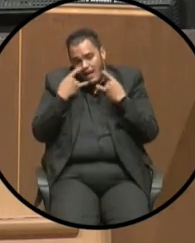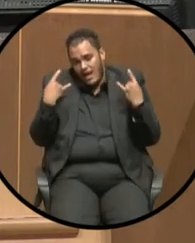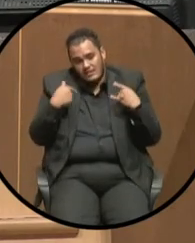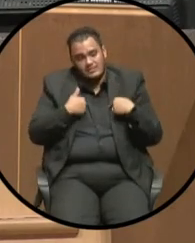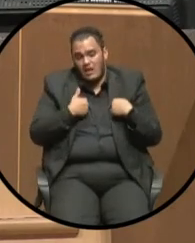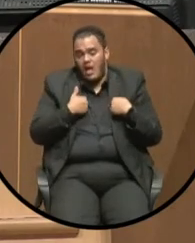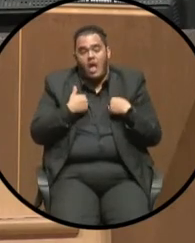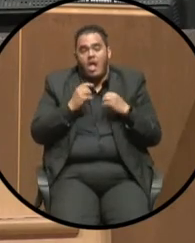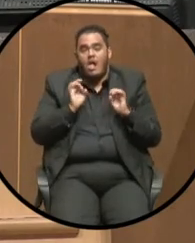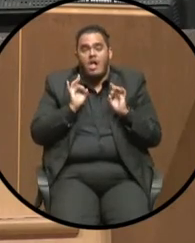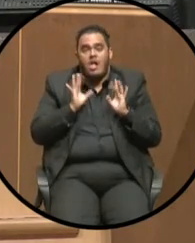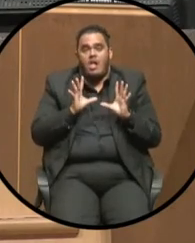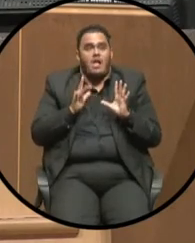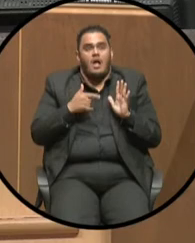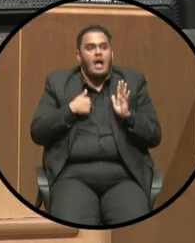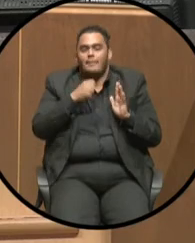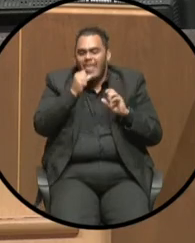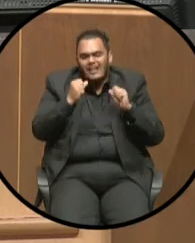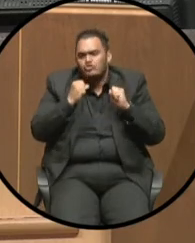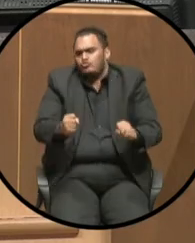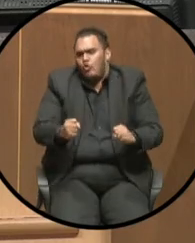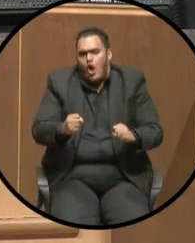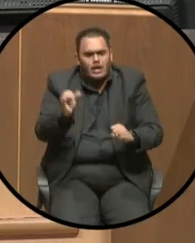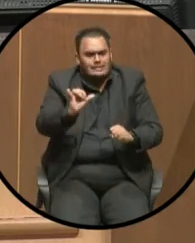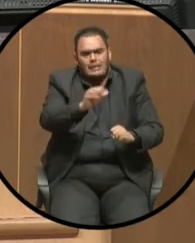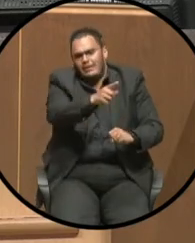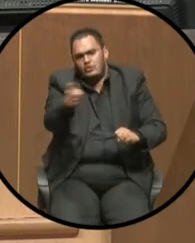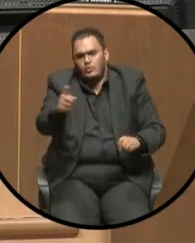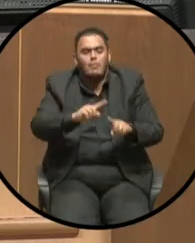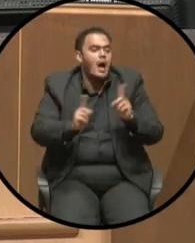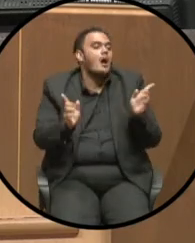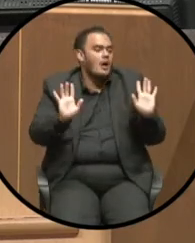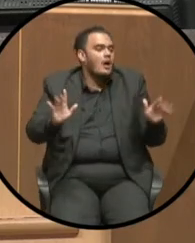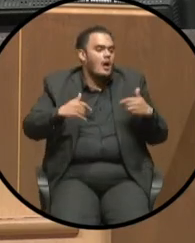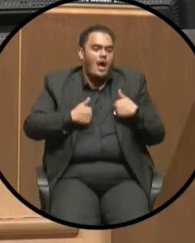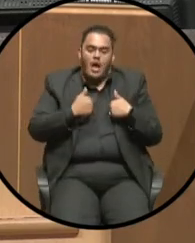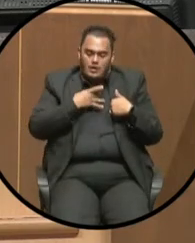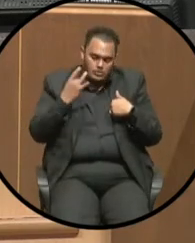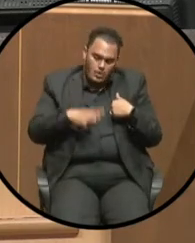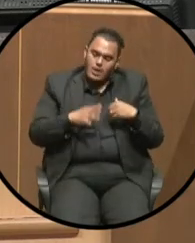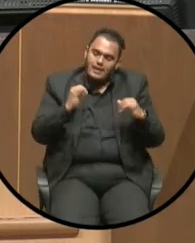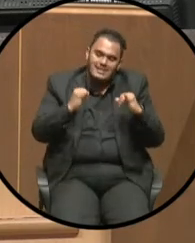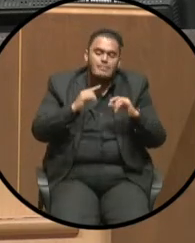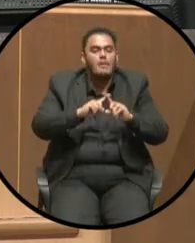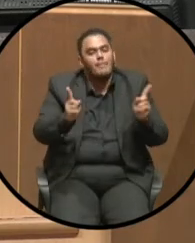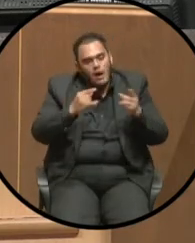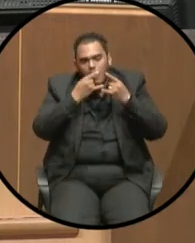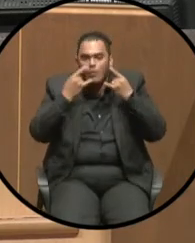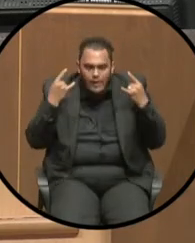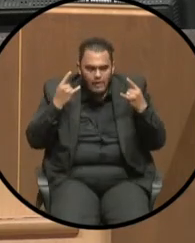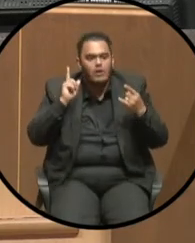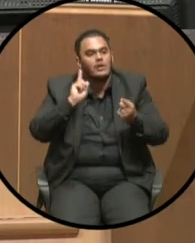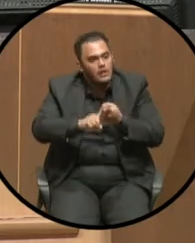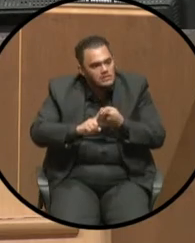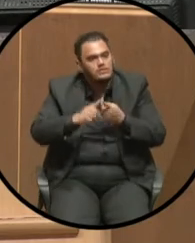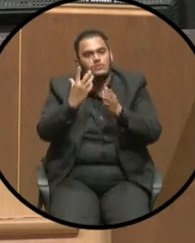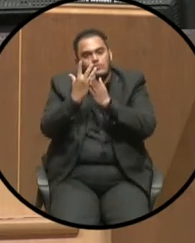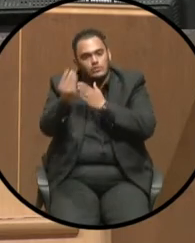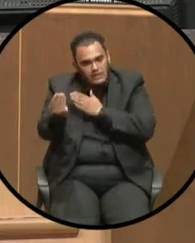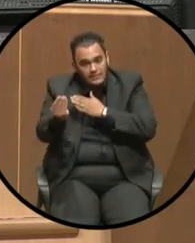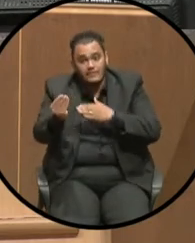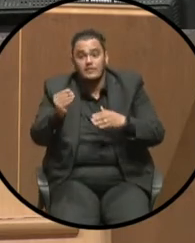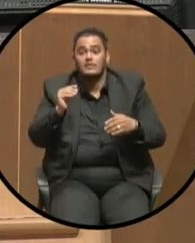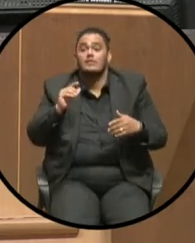stand them, but I don't feel as strongly. So please put your mask on when you're here. And until such time as the board makes a